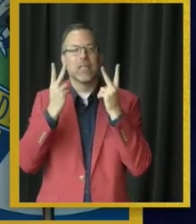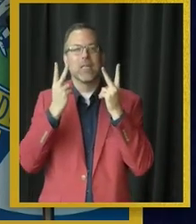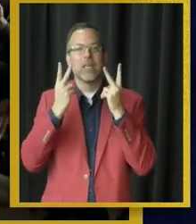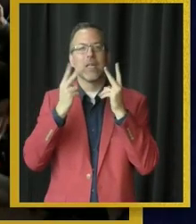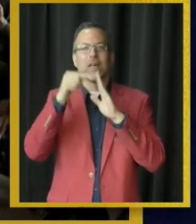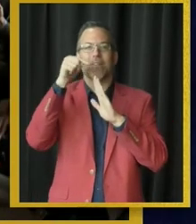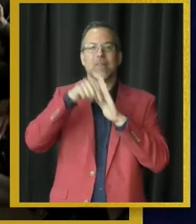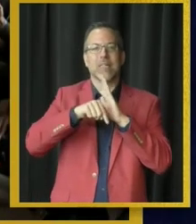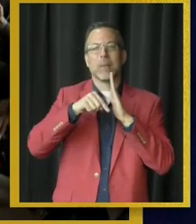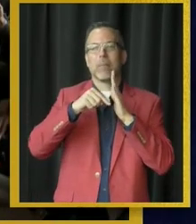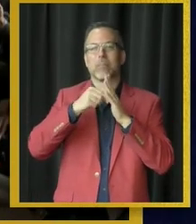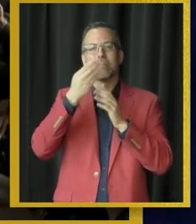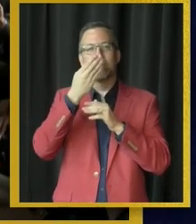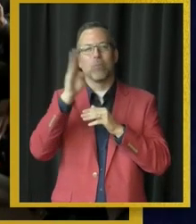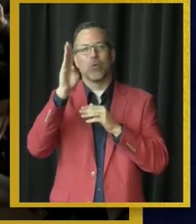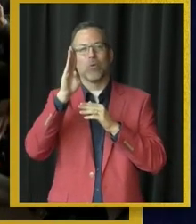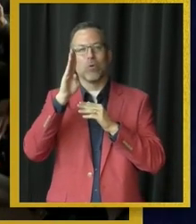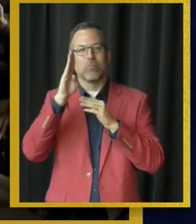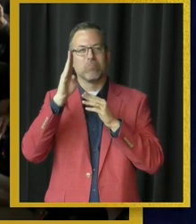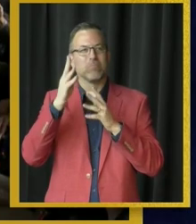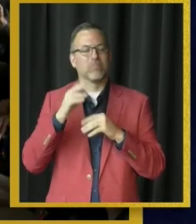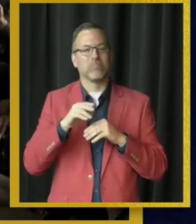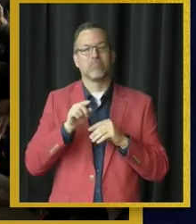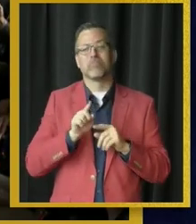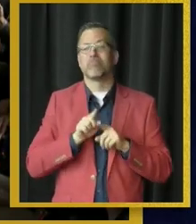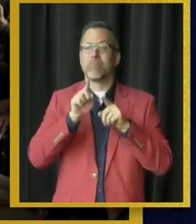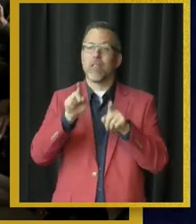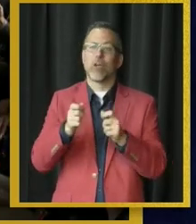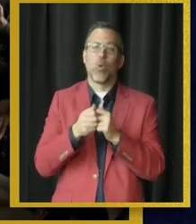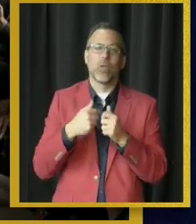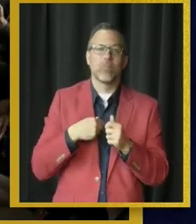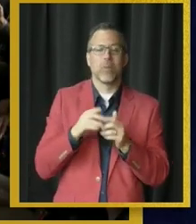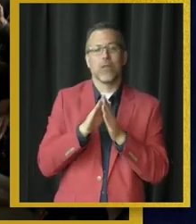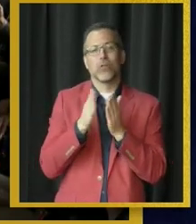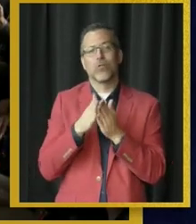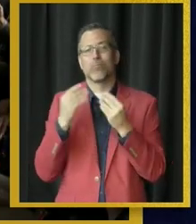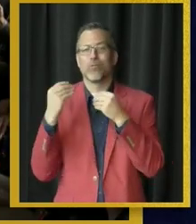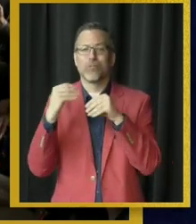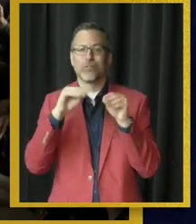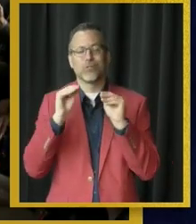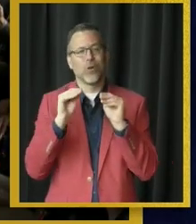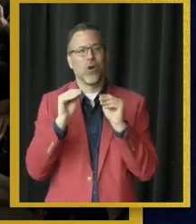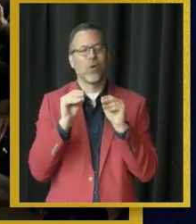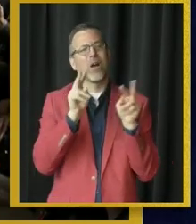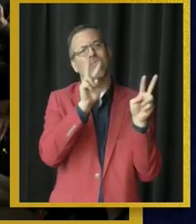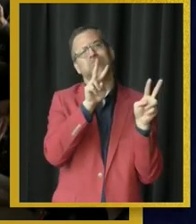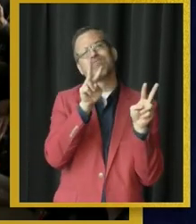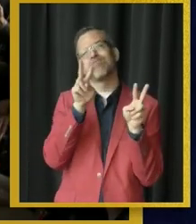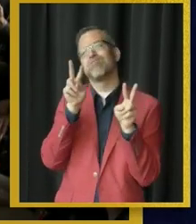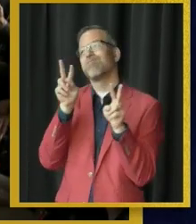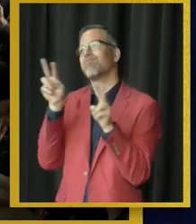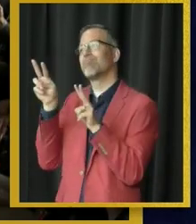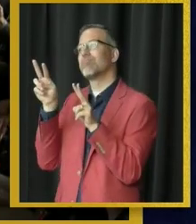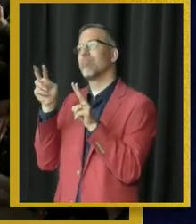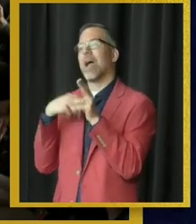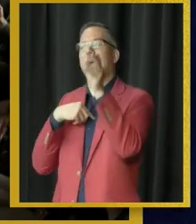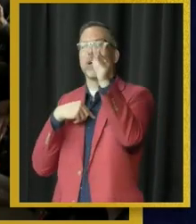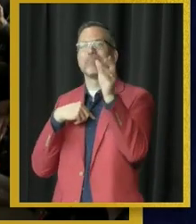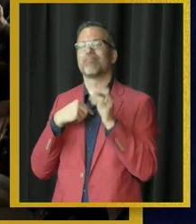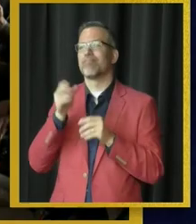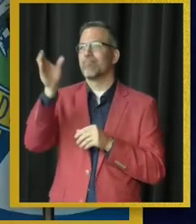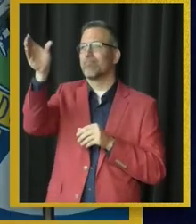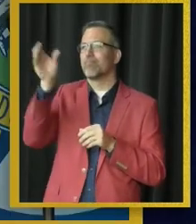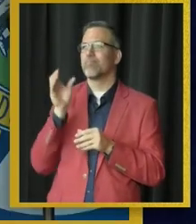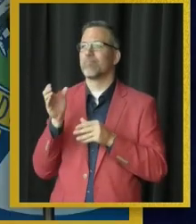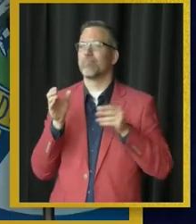blue. They go to bookstores with me, wander the stacks as I hand them book after book